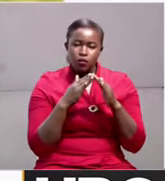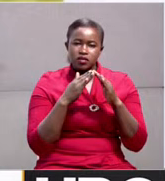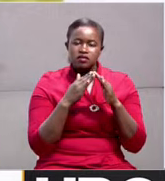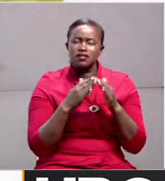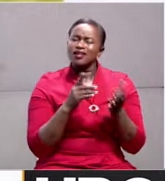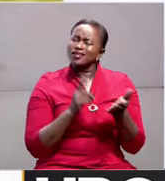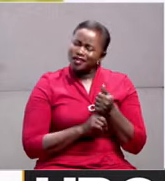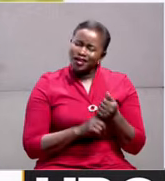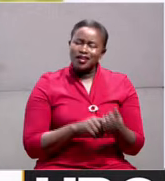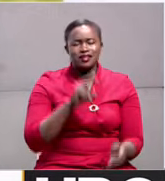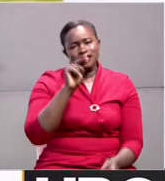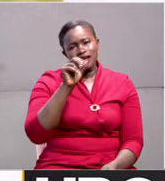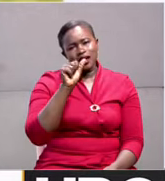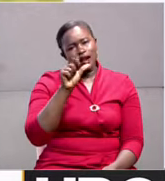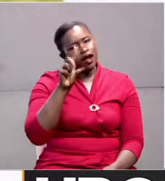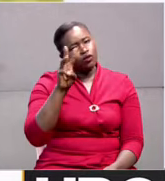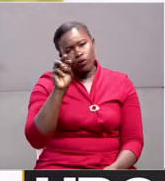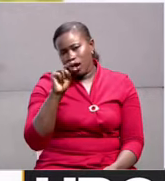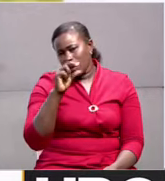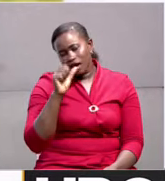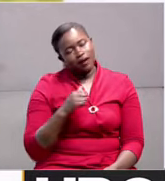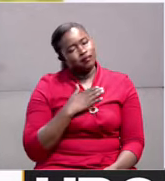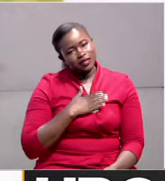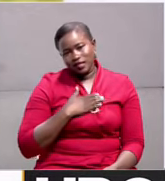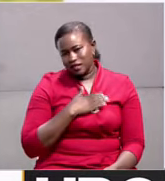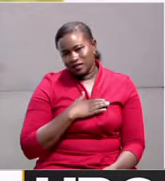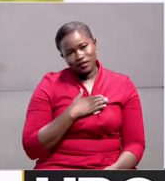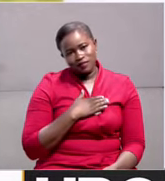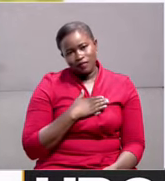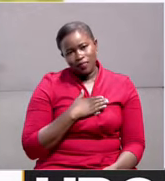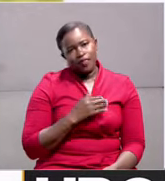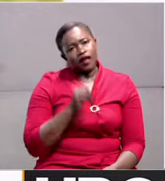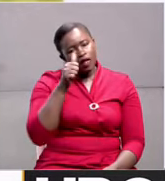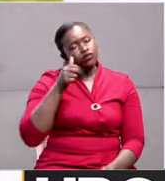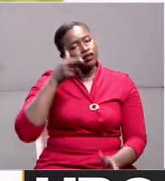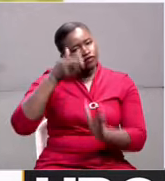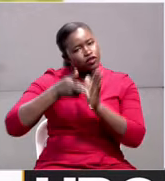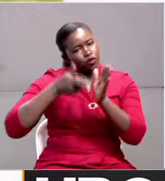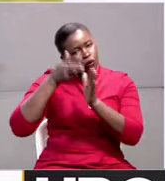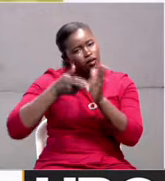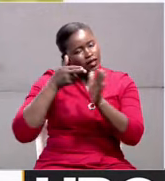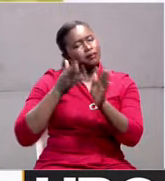get Narwanga, please. You had recorded her before.